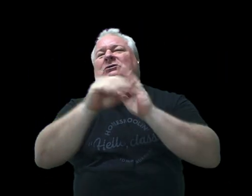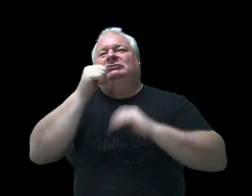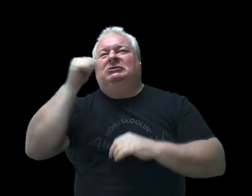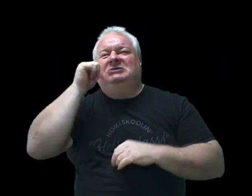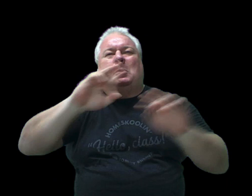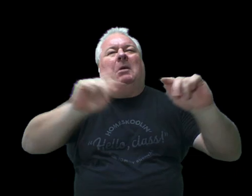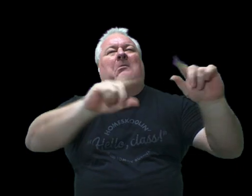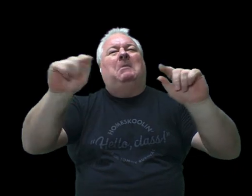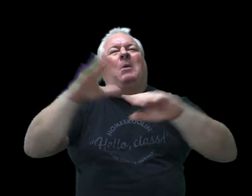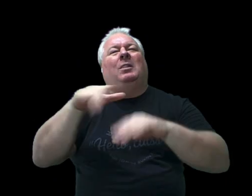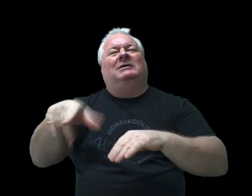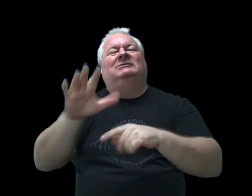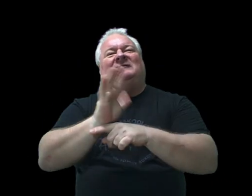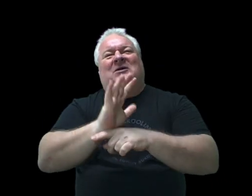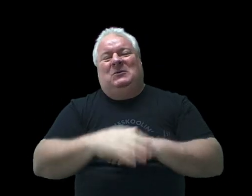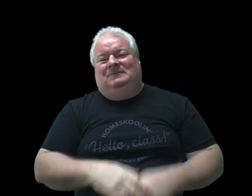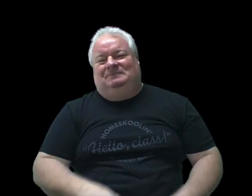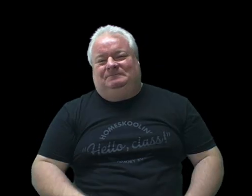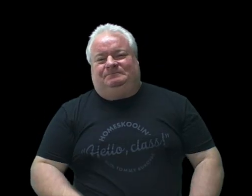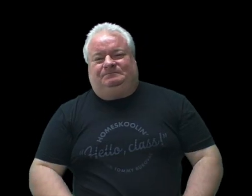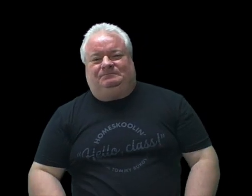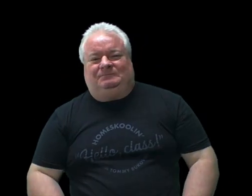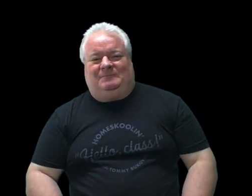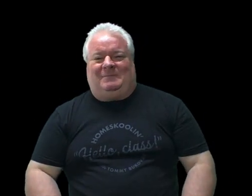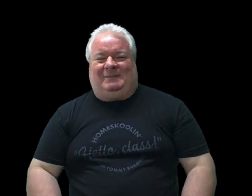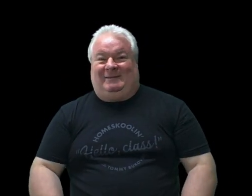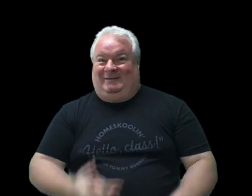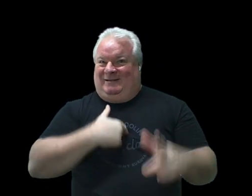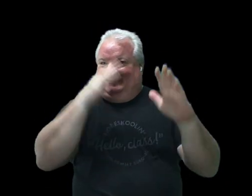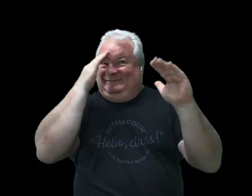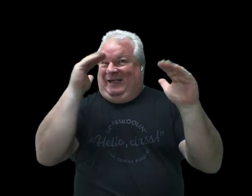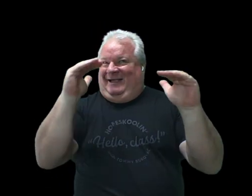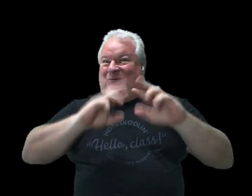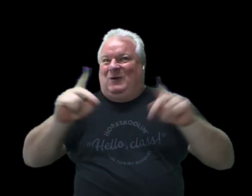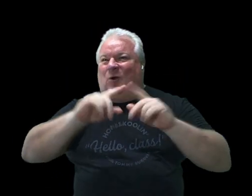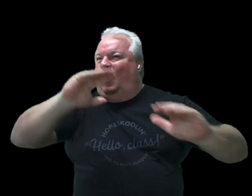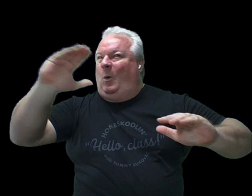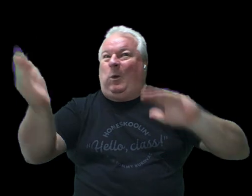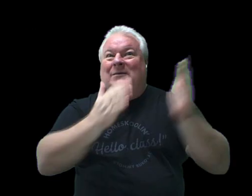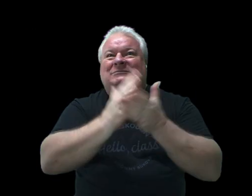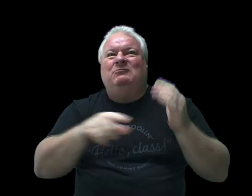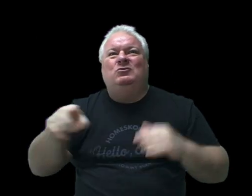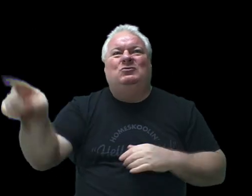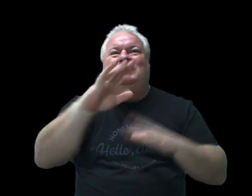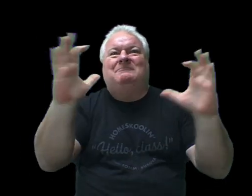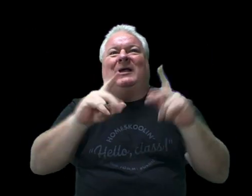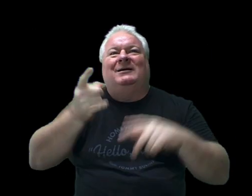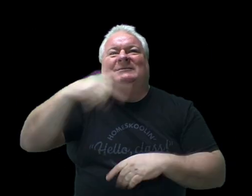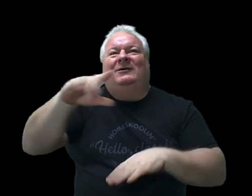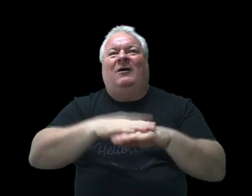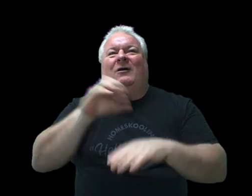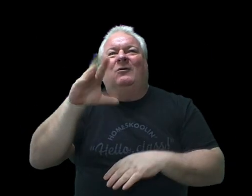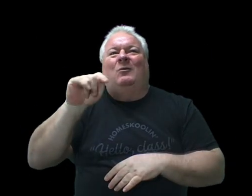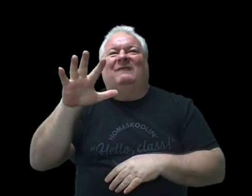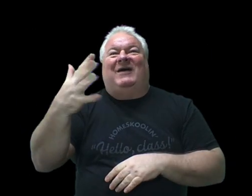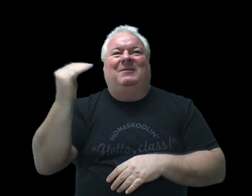of yesterday's first day of school in anticipation to welcome some of you back